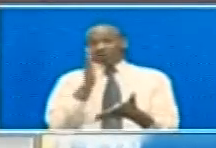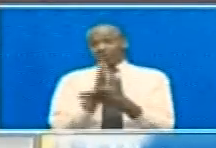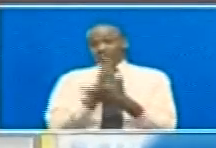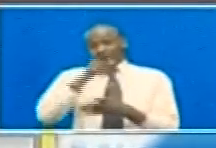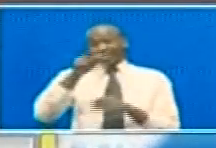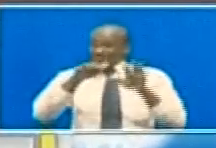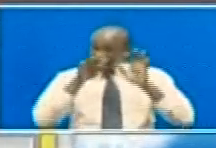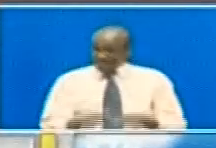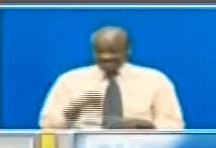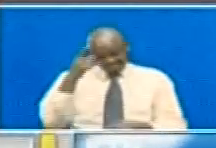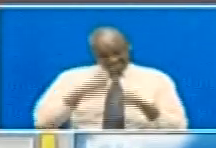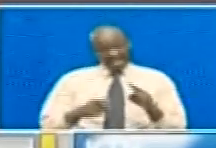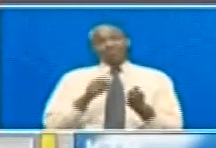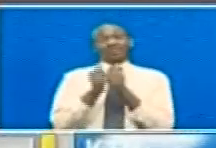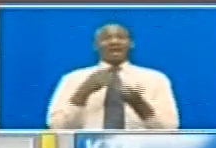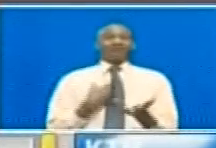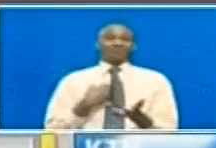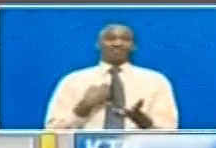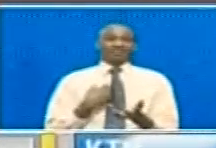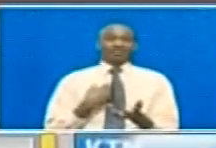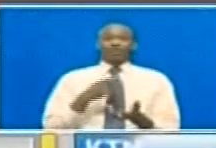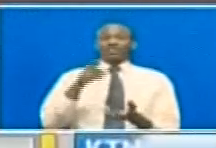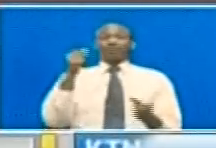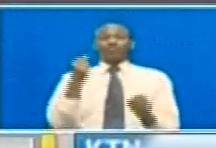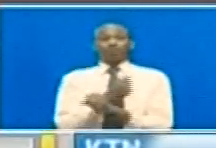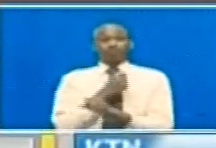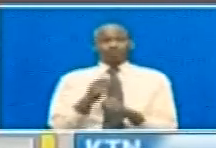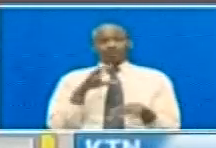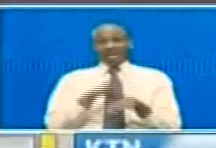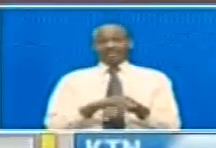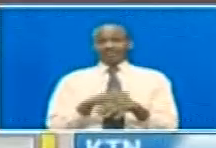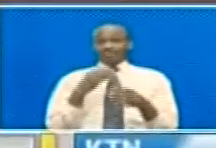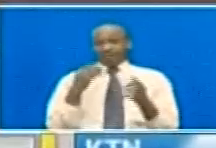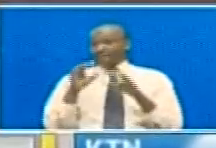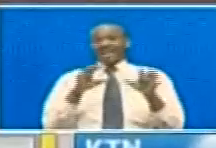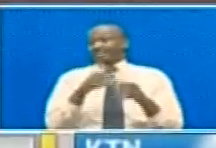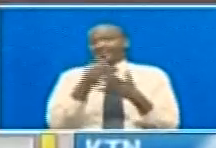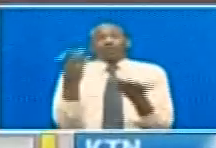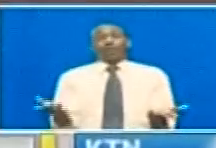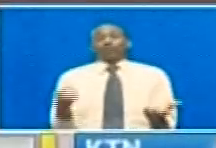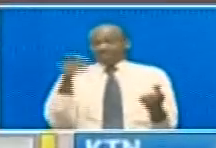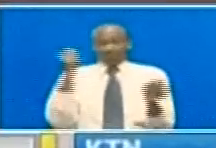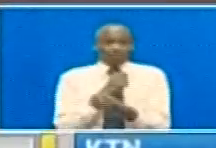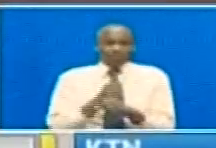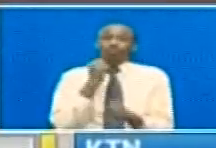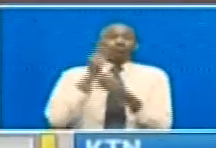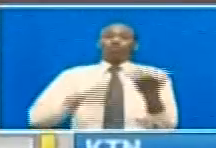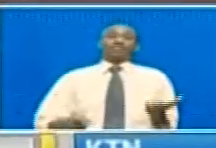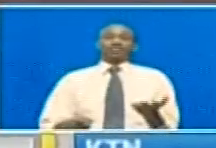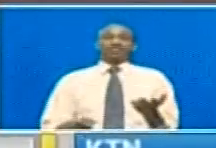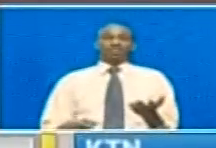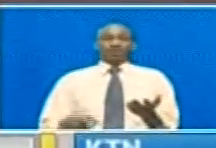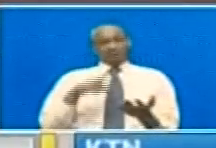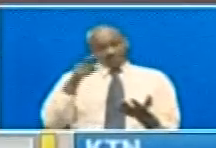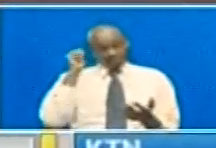grown a crop this year, you've not been able to get a reliable market for it, you're going to reduce